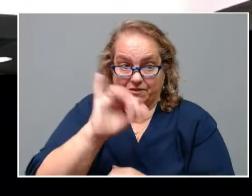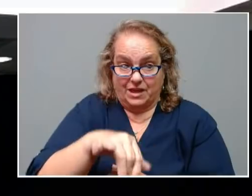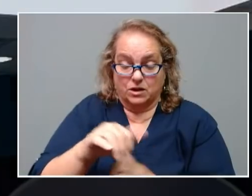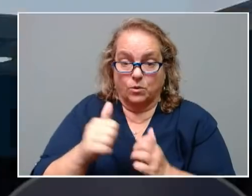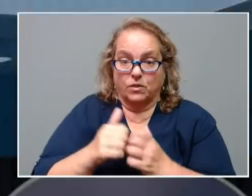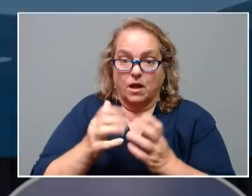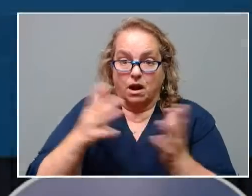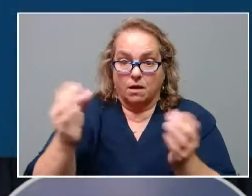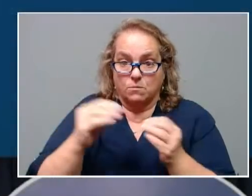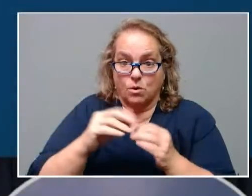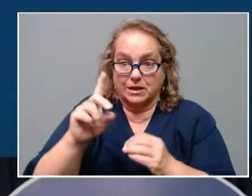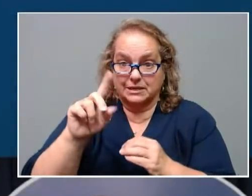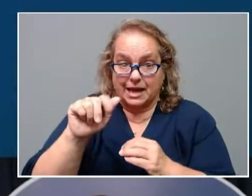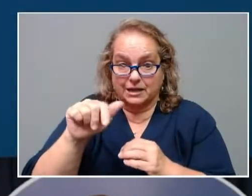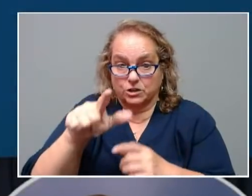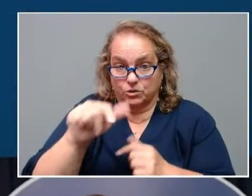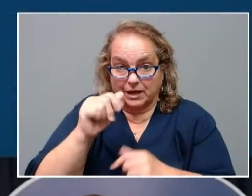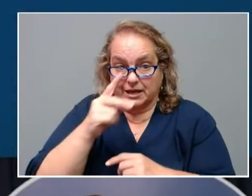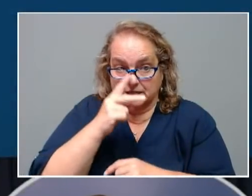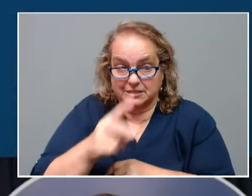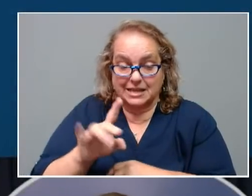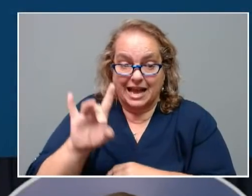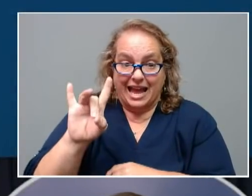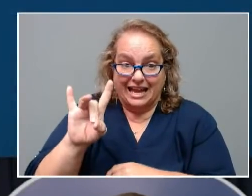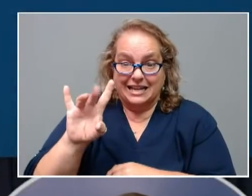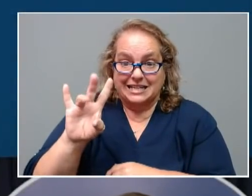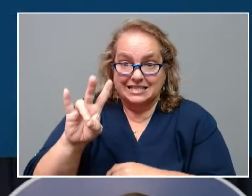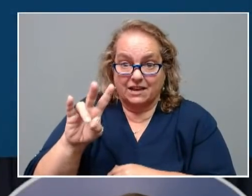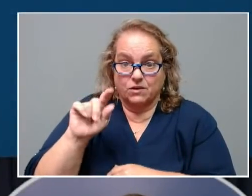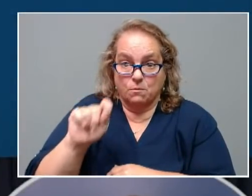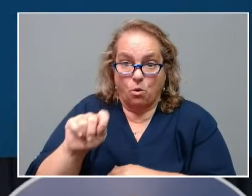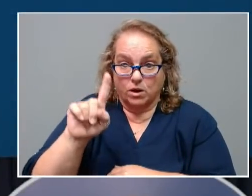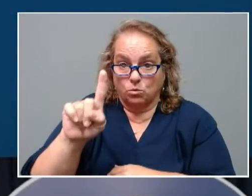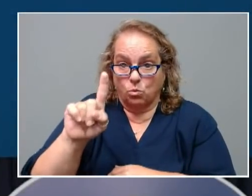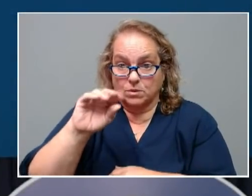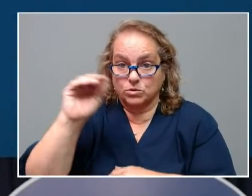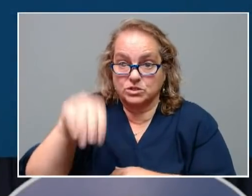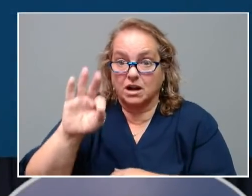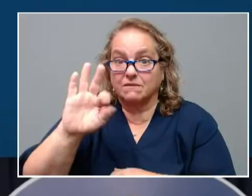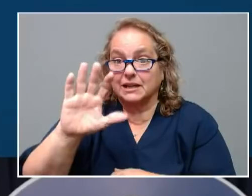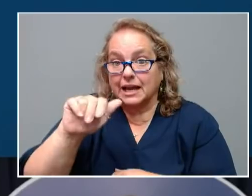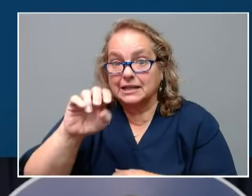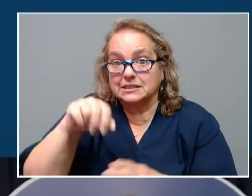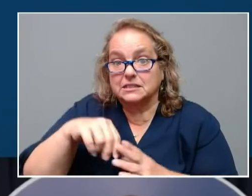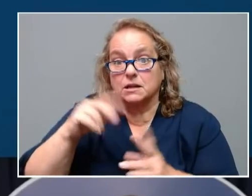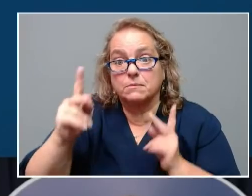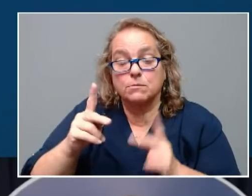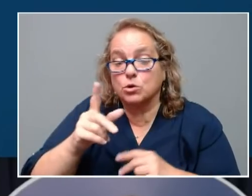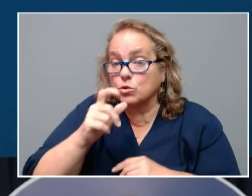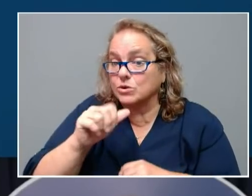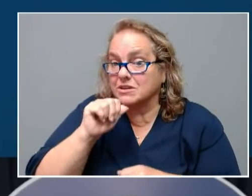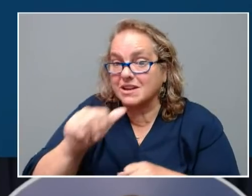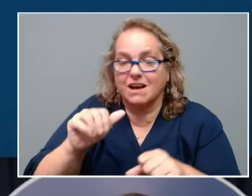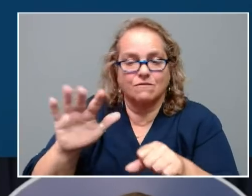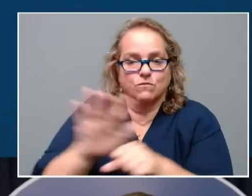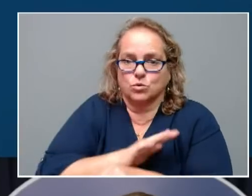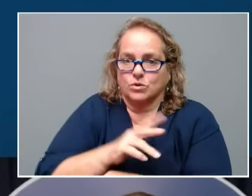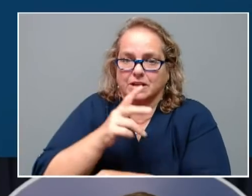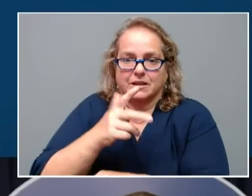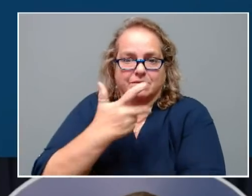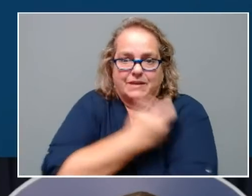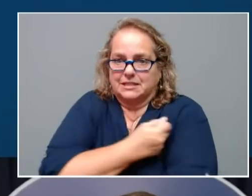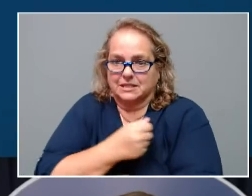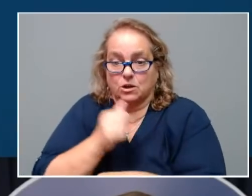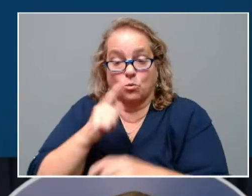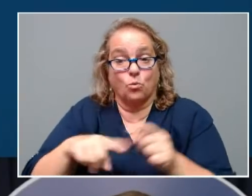As you can see, still 87.1% of cases in folks that are not fully vaccinated. What this means